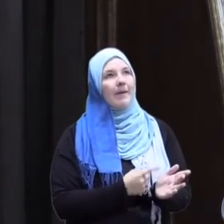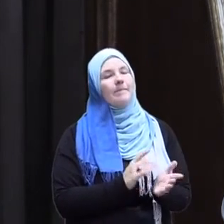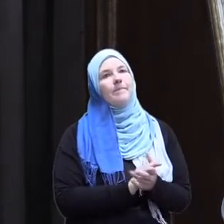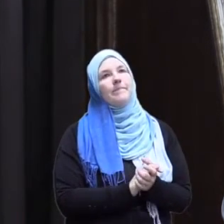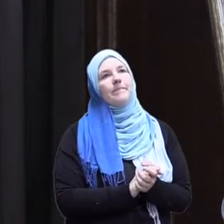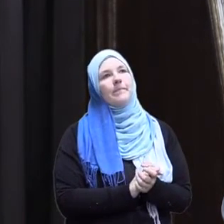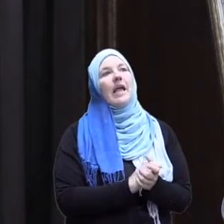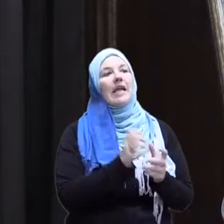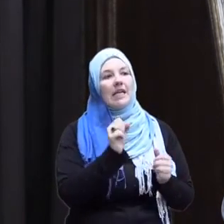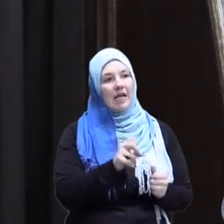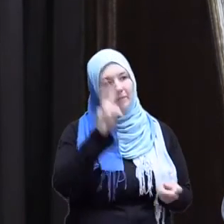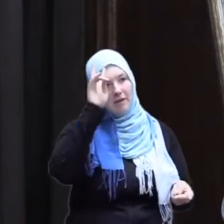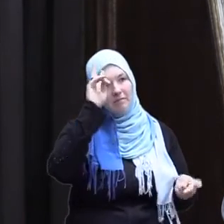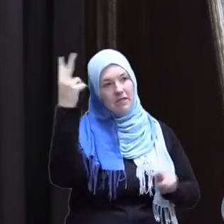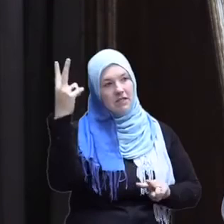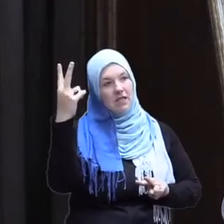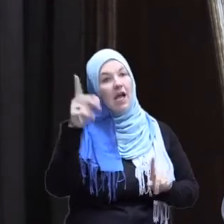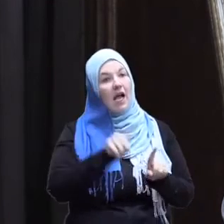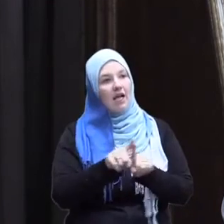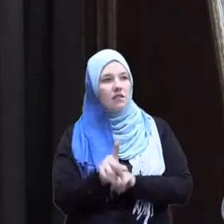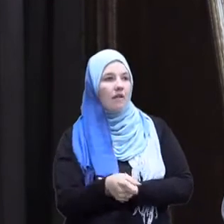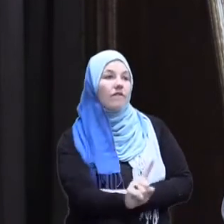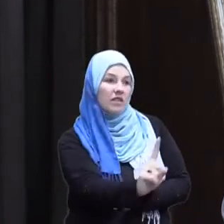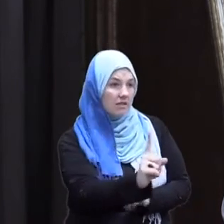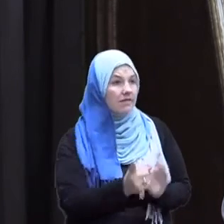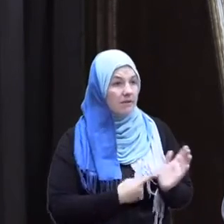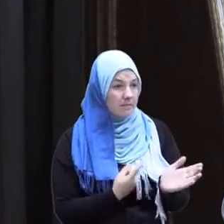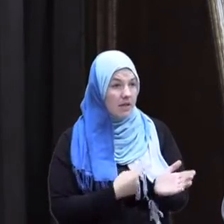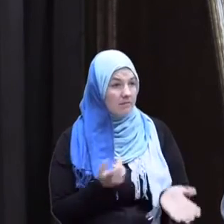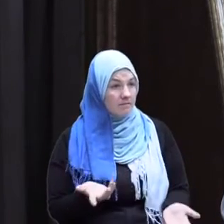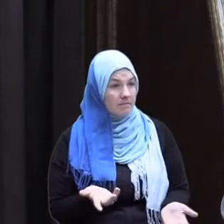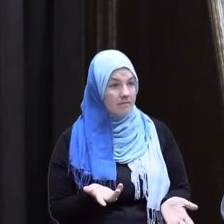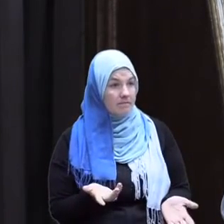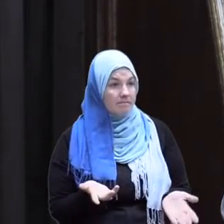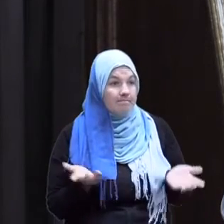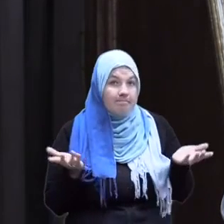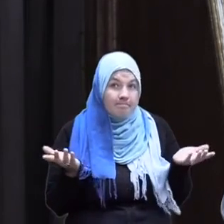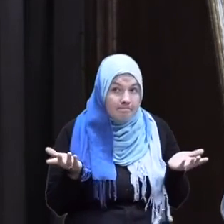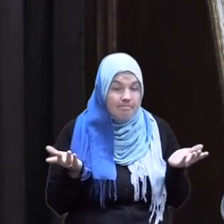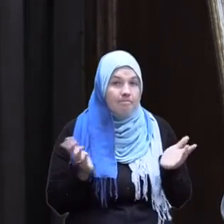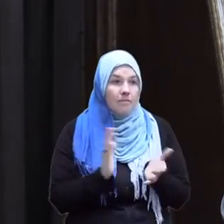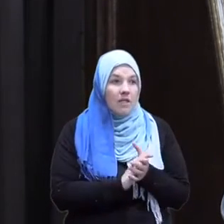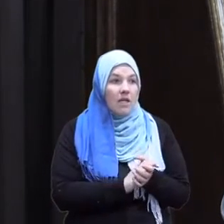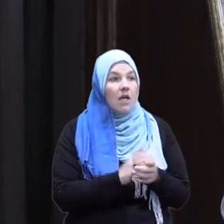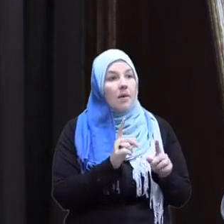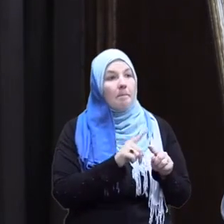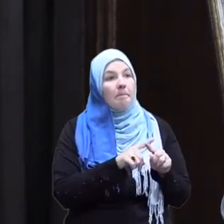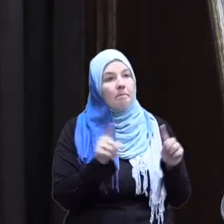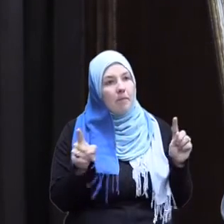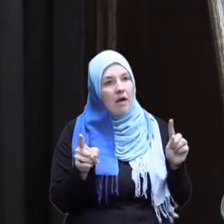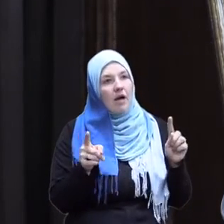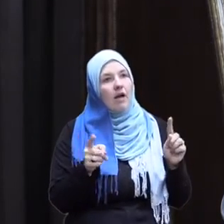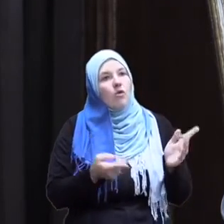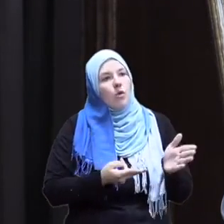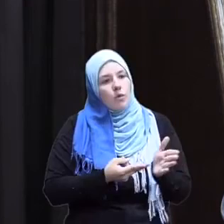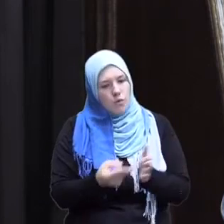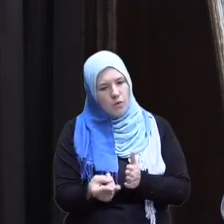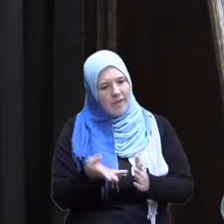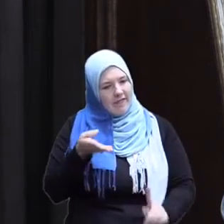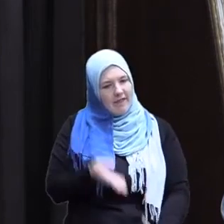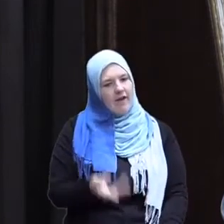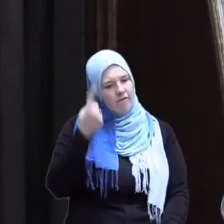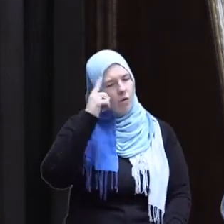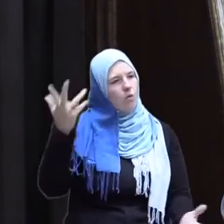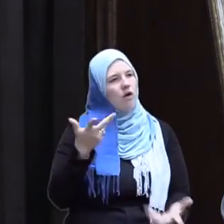be mistaken as offensive, but it is rather corrective. It